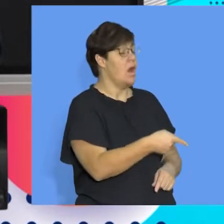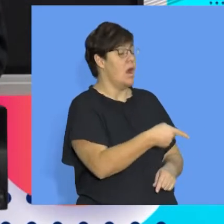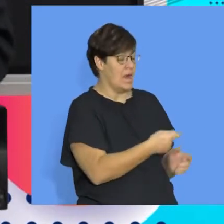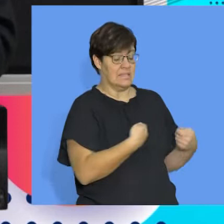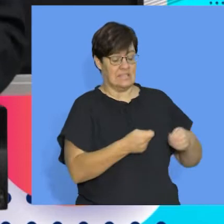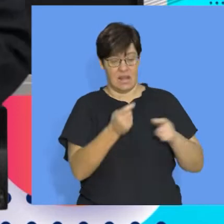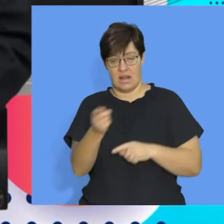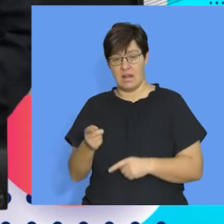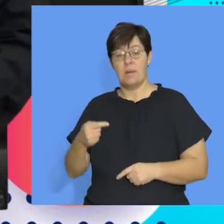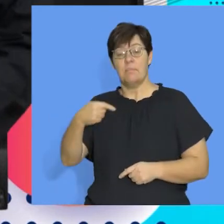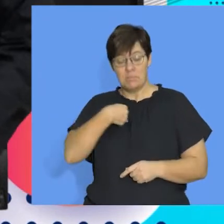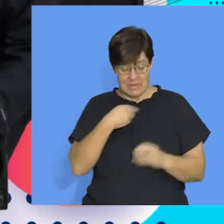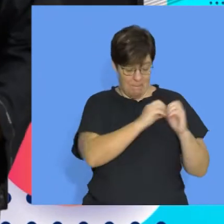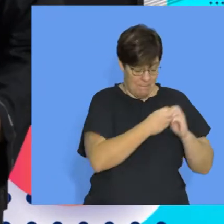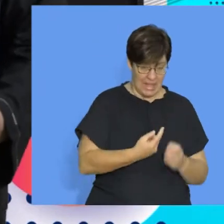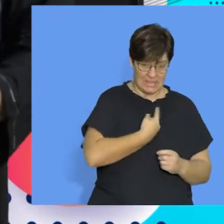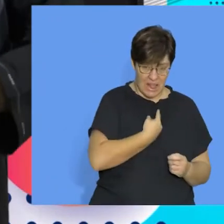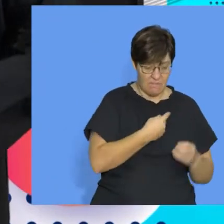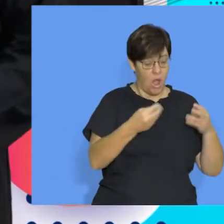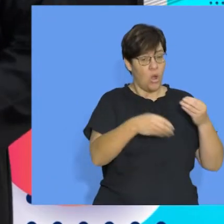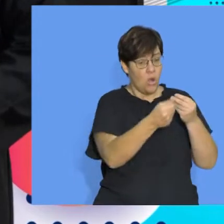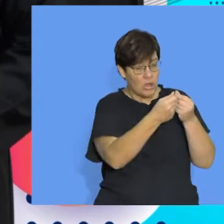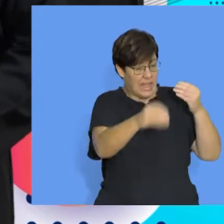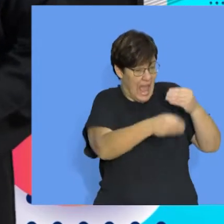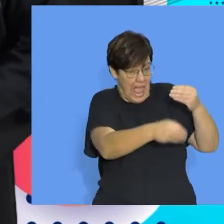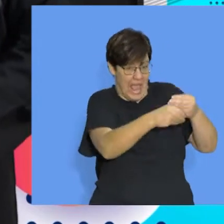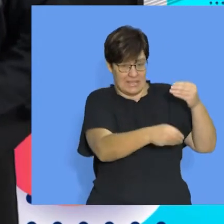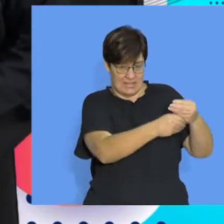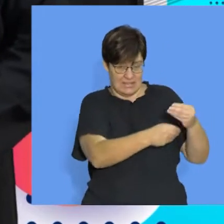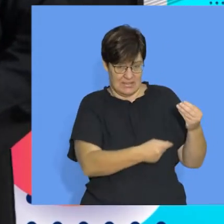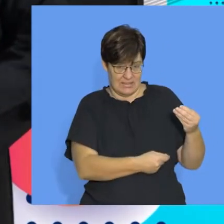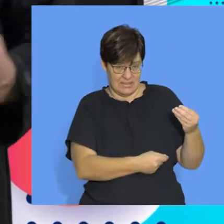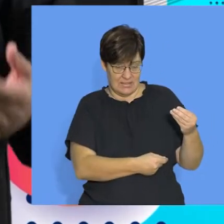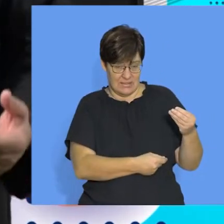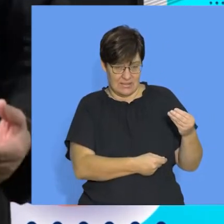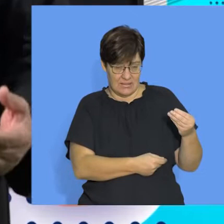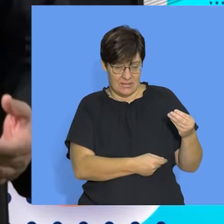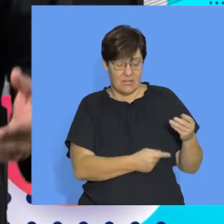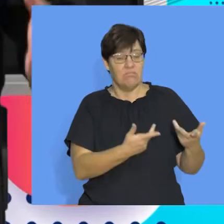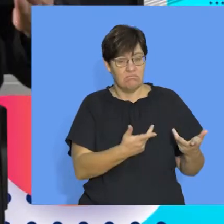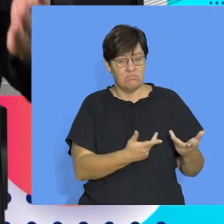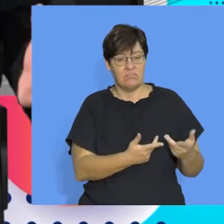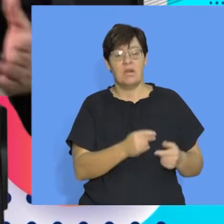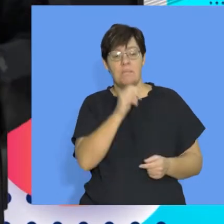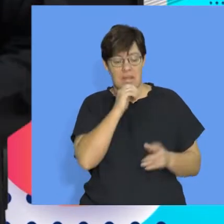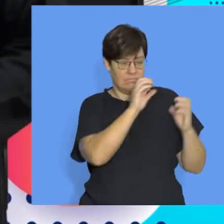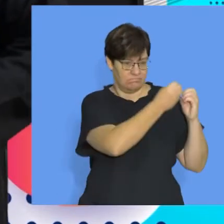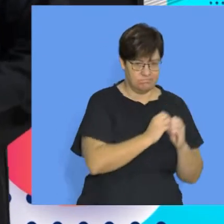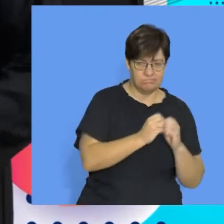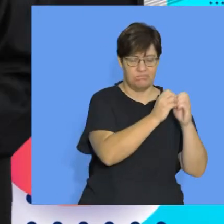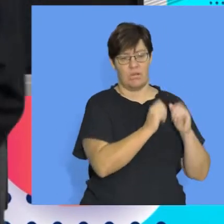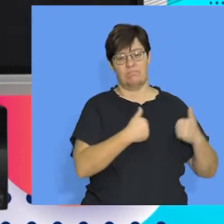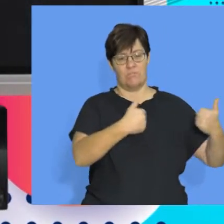furniture, then there are different cost components that you have to take into consideration with regards to the making of